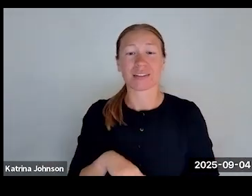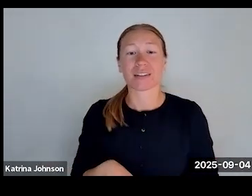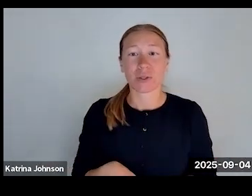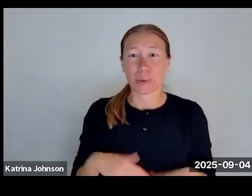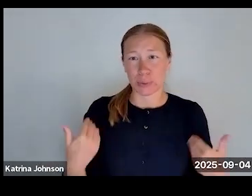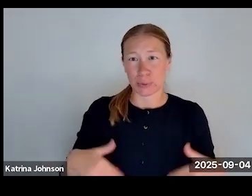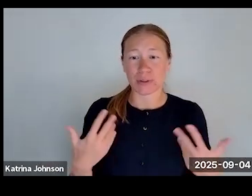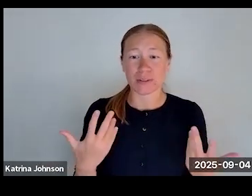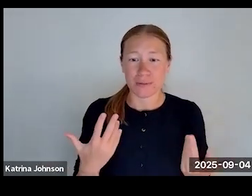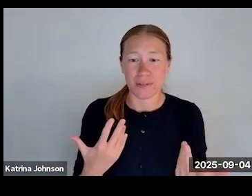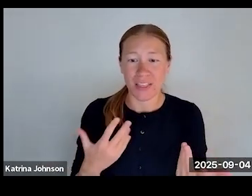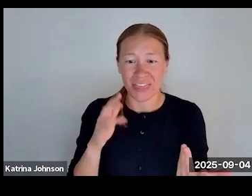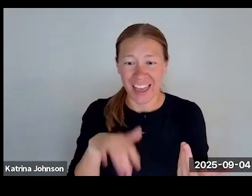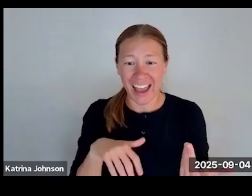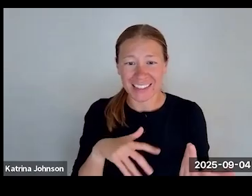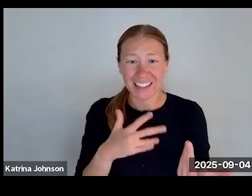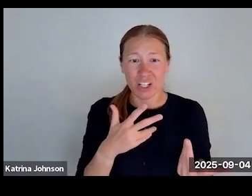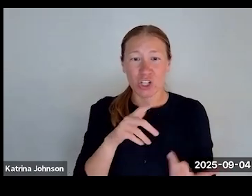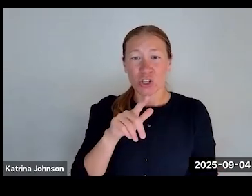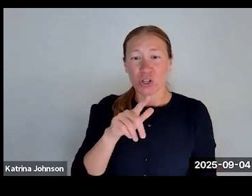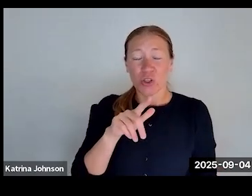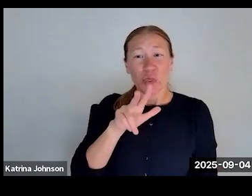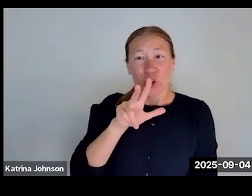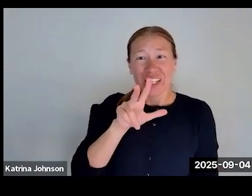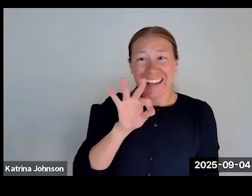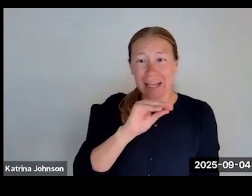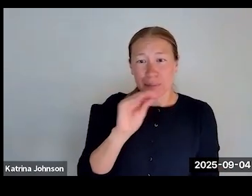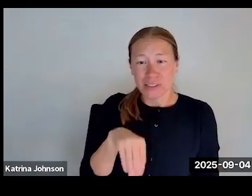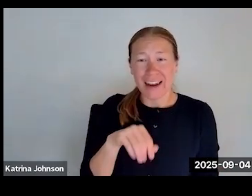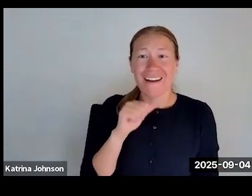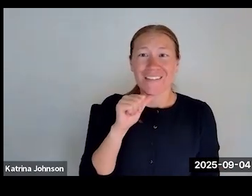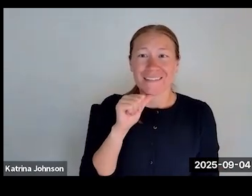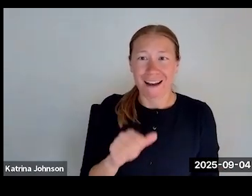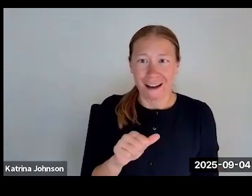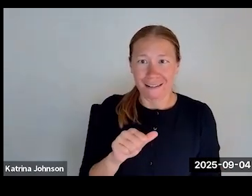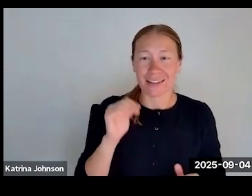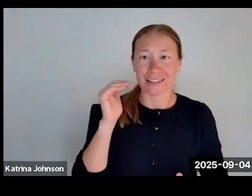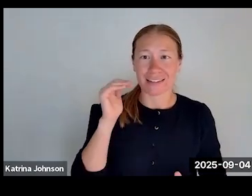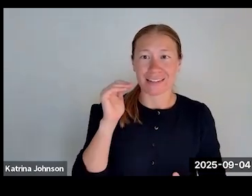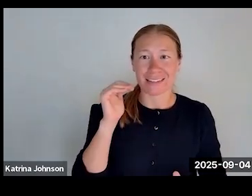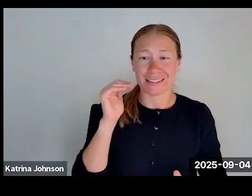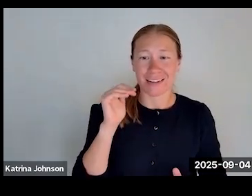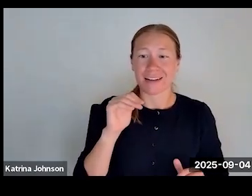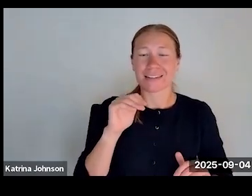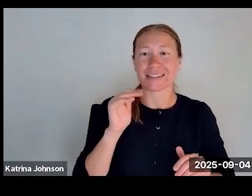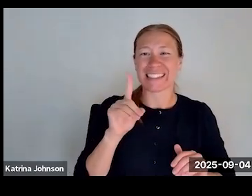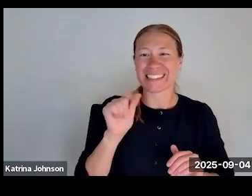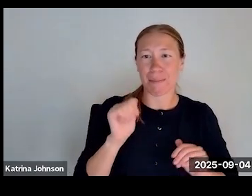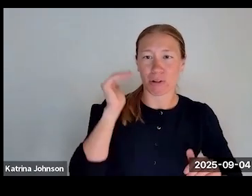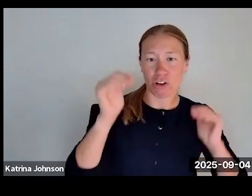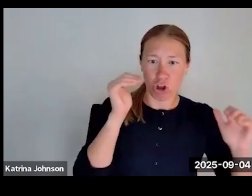or higher, that number drops to just 21% for disabled adults. The impact